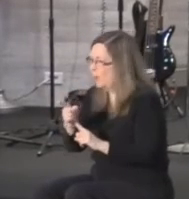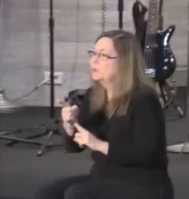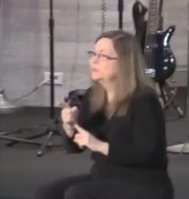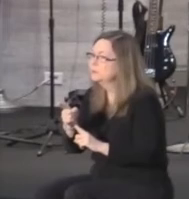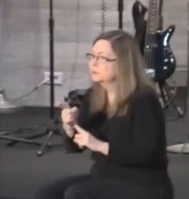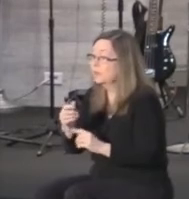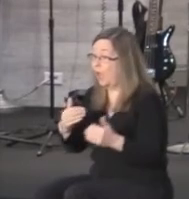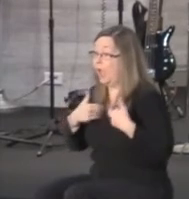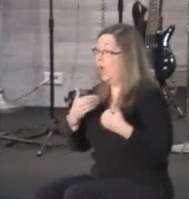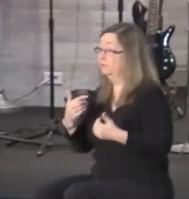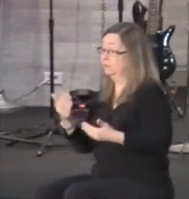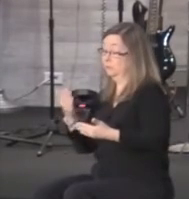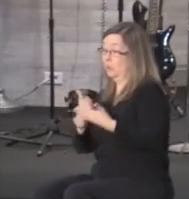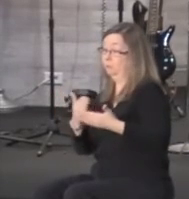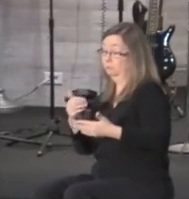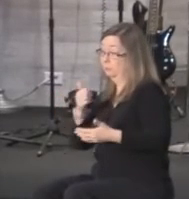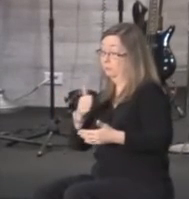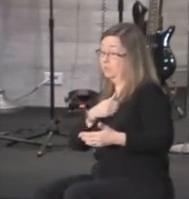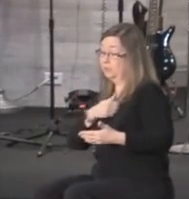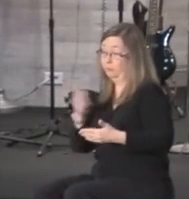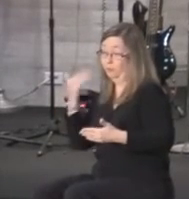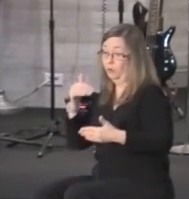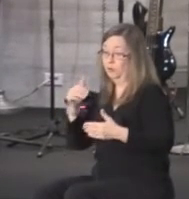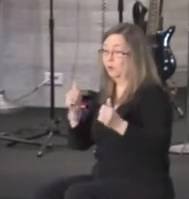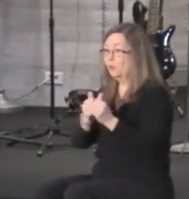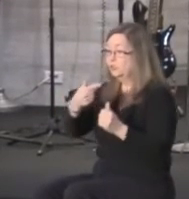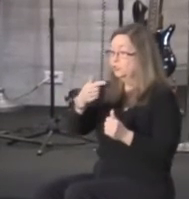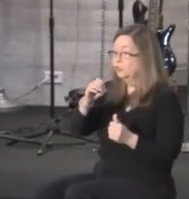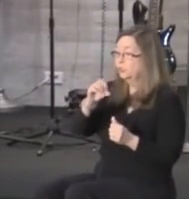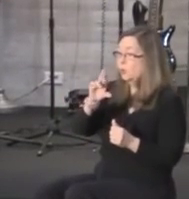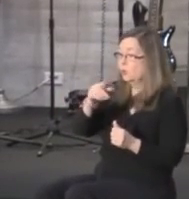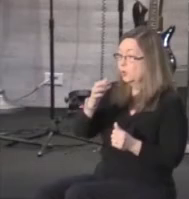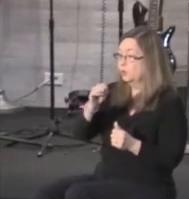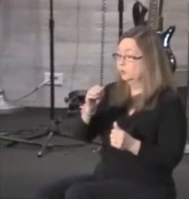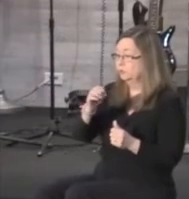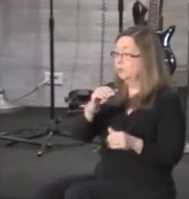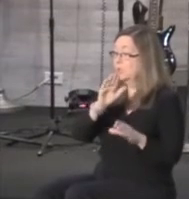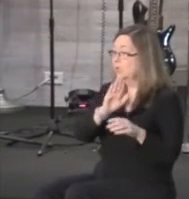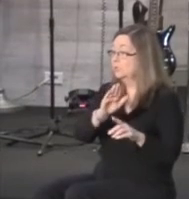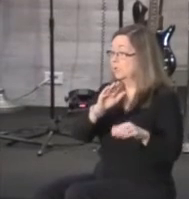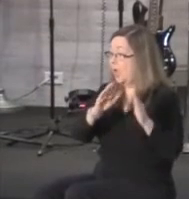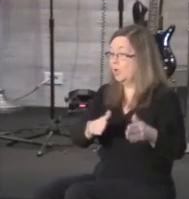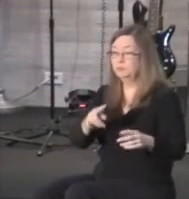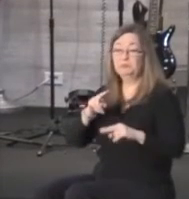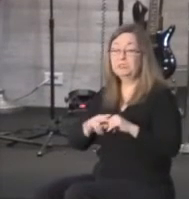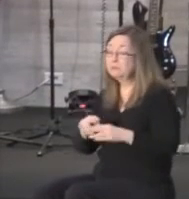you I've had a few of them, many at George's house, where we would just sit and learn.